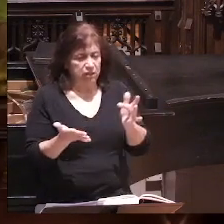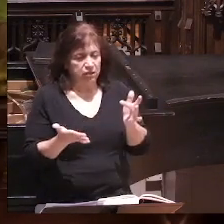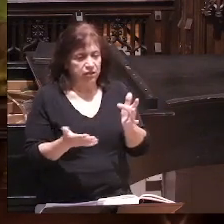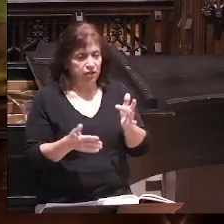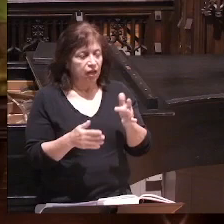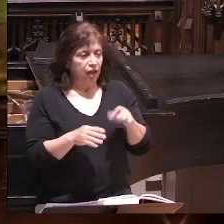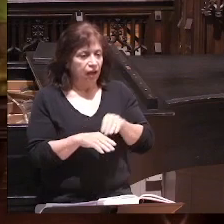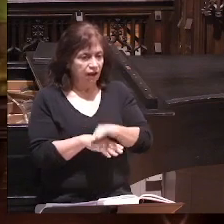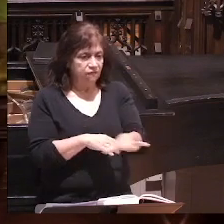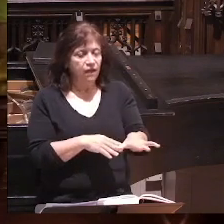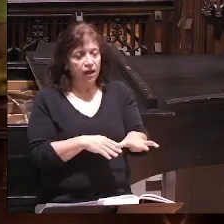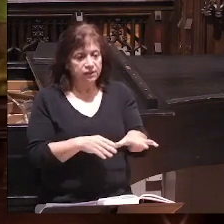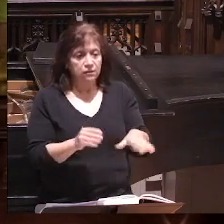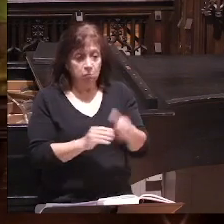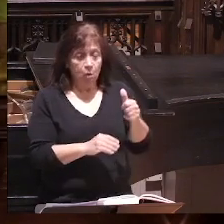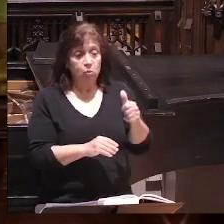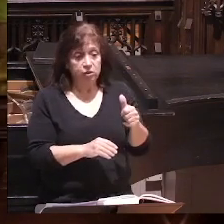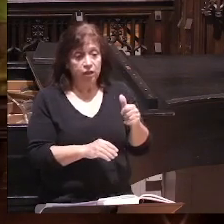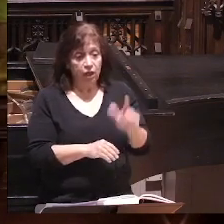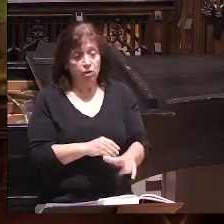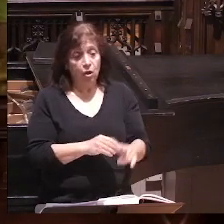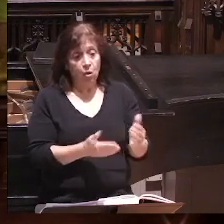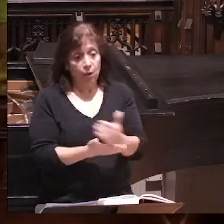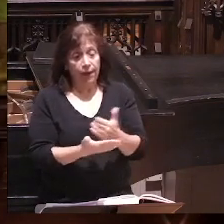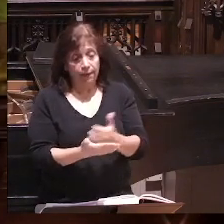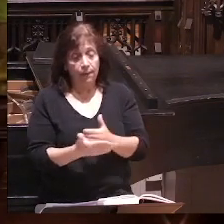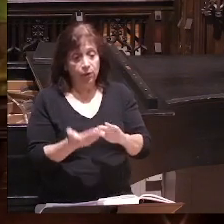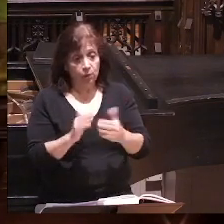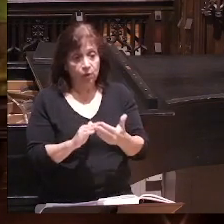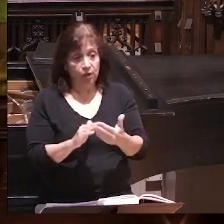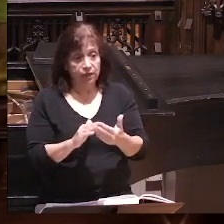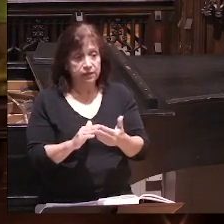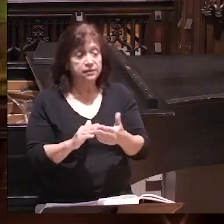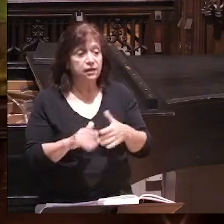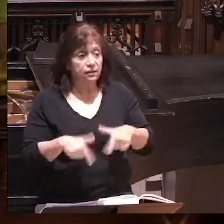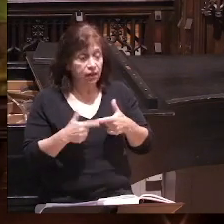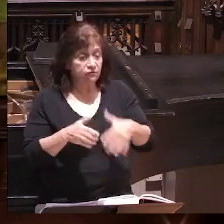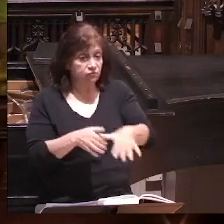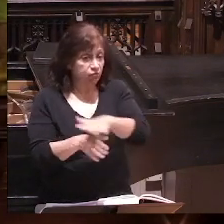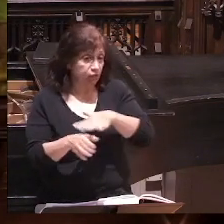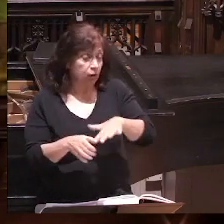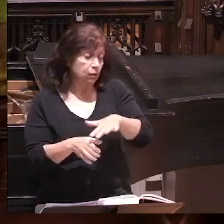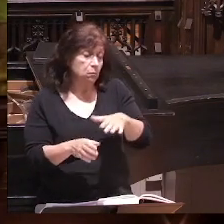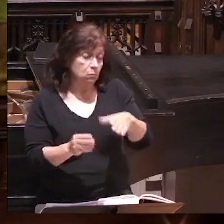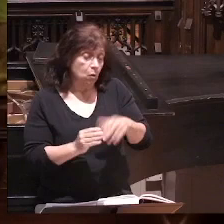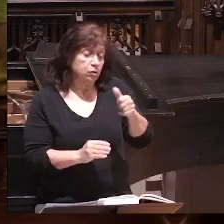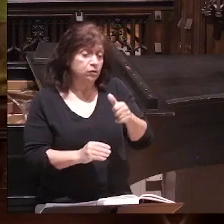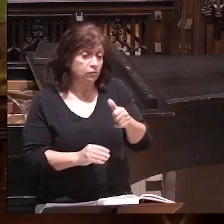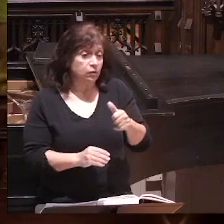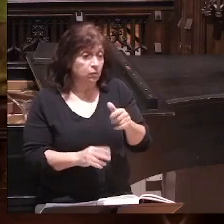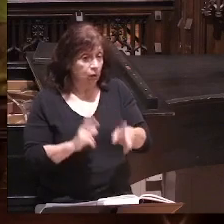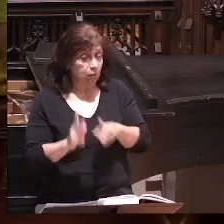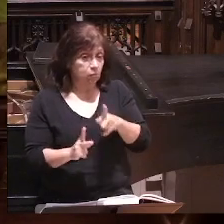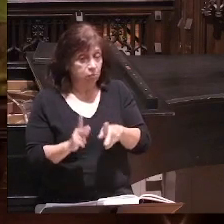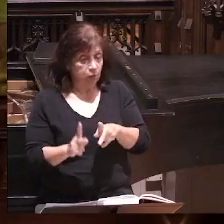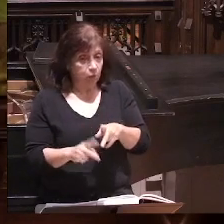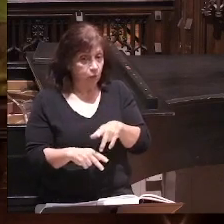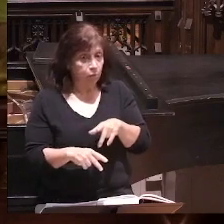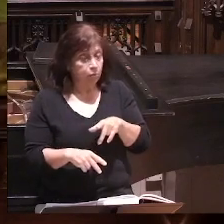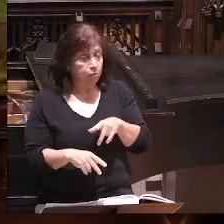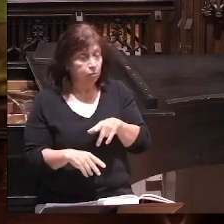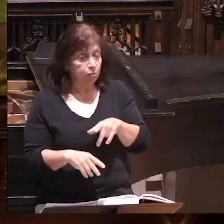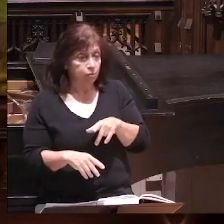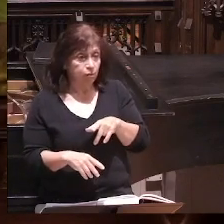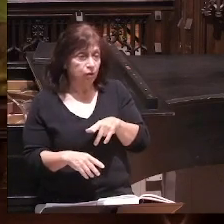mostly low-income community inhabited predominantly by people of color. And that was supposed